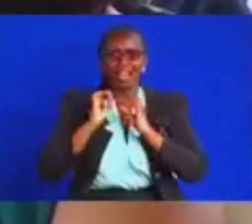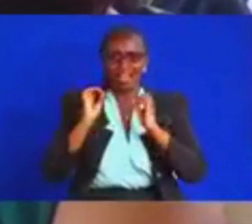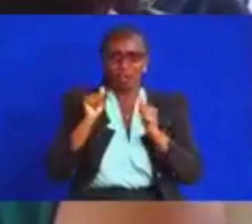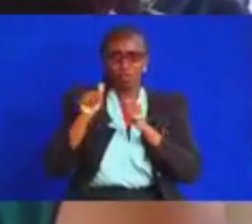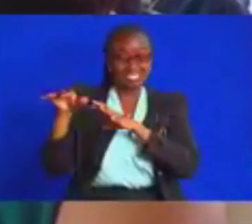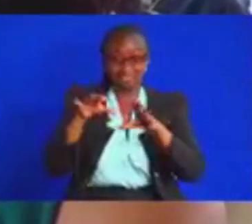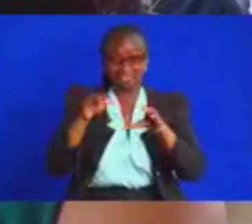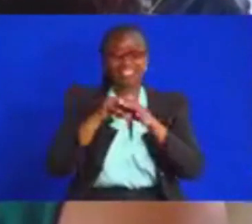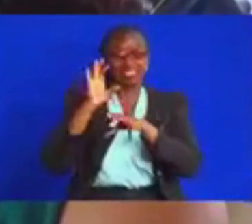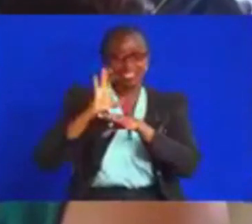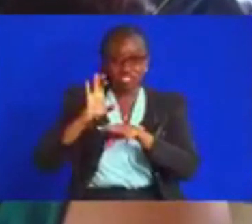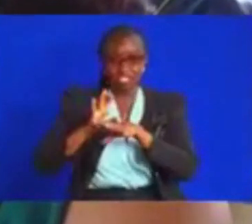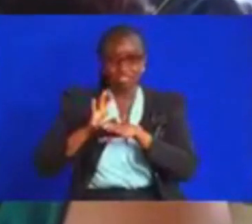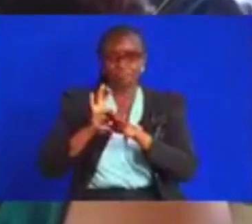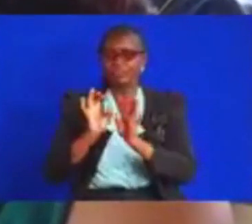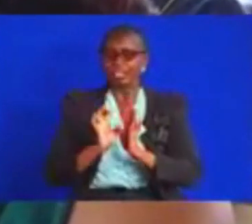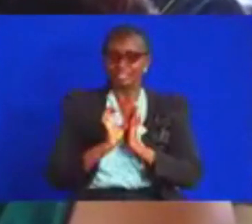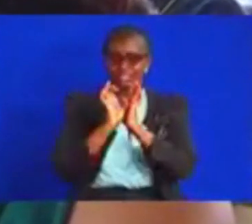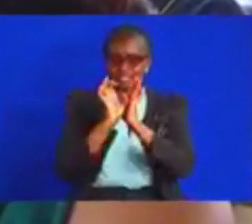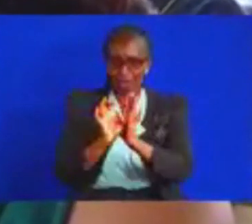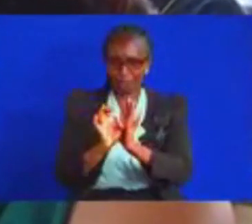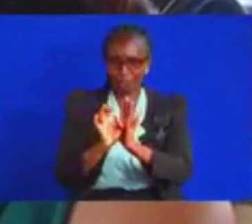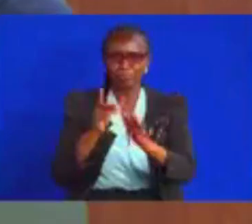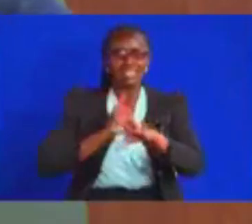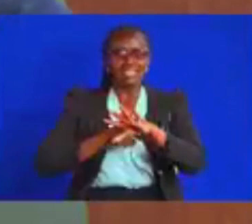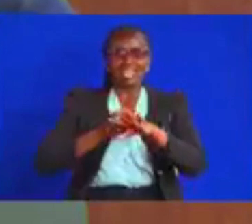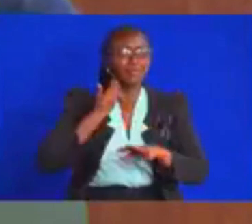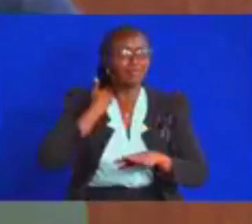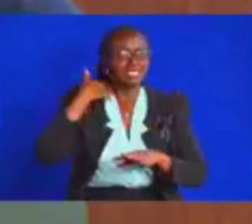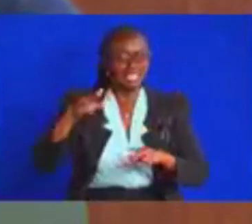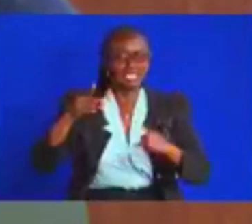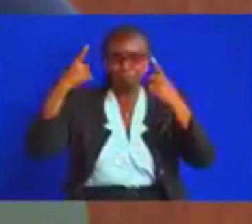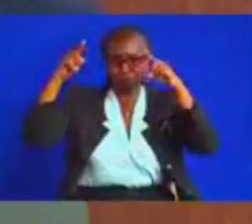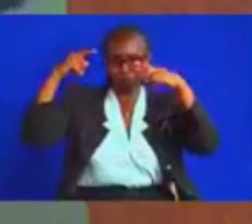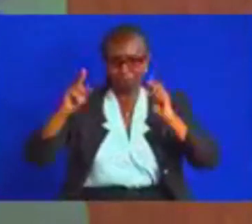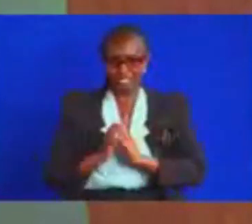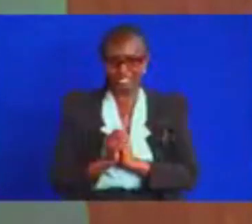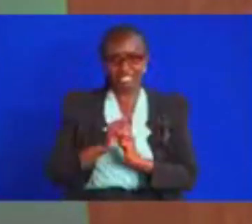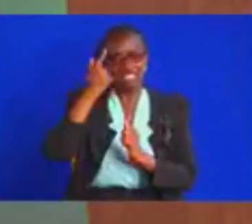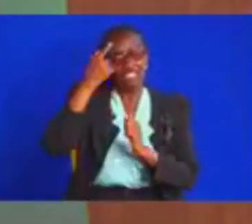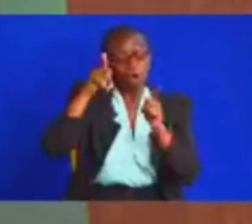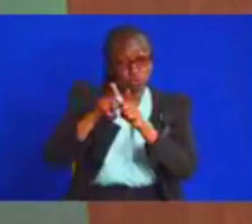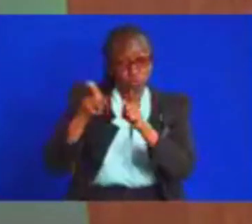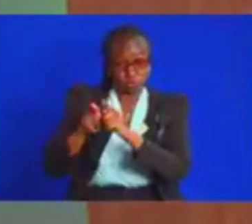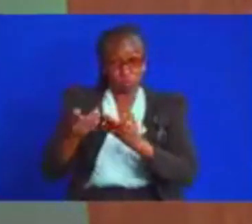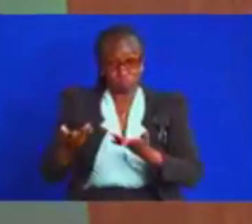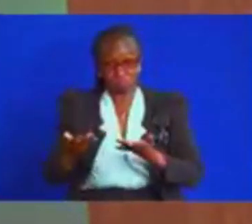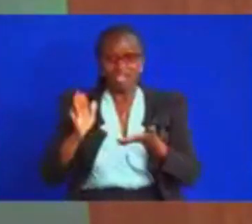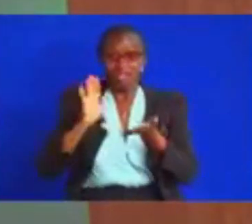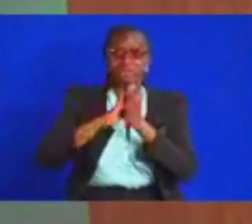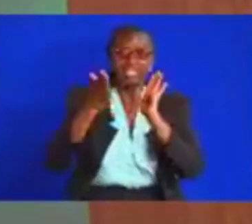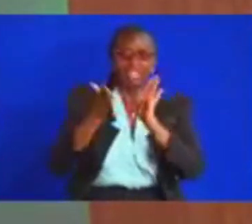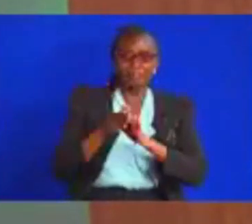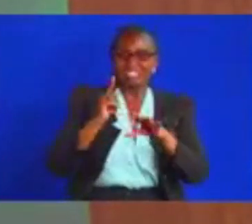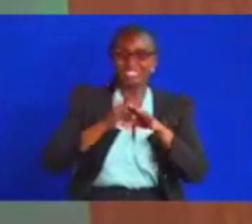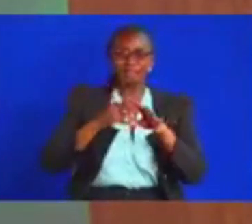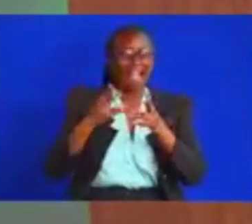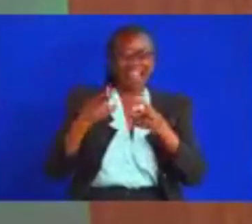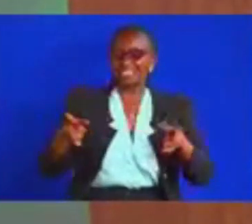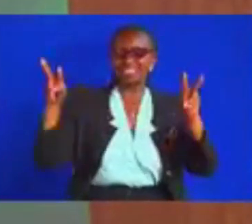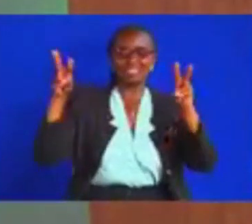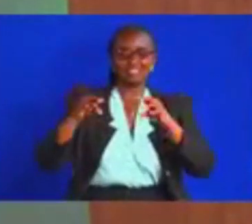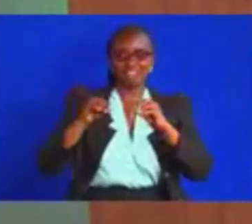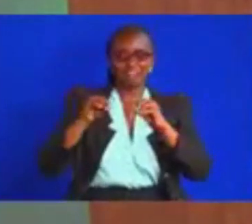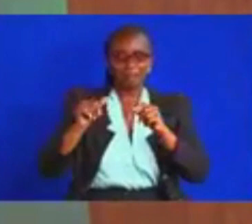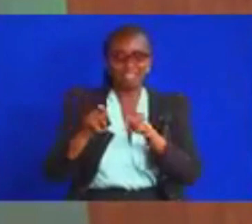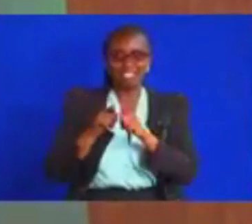suffered in the church. For instance, rejecting prosperity. For instance, becoming materialistic. These are